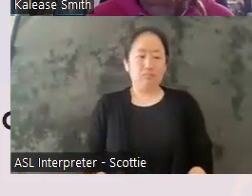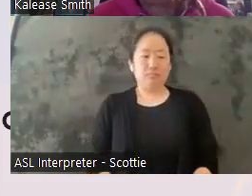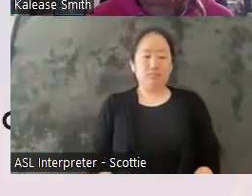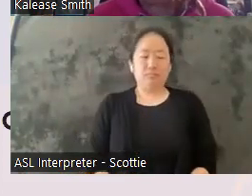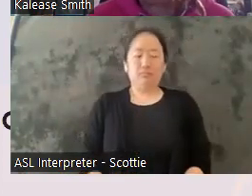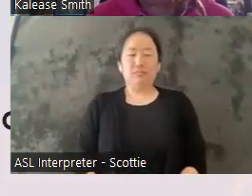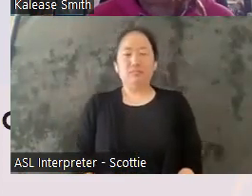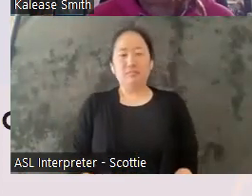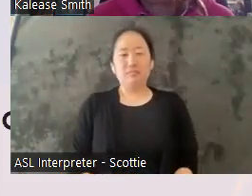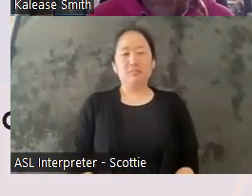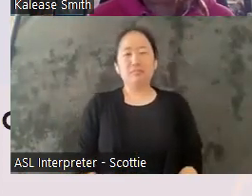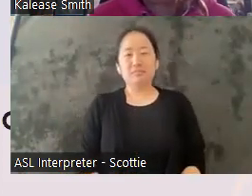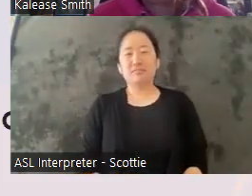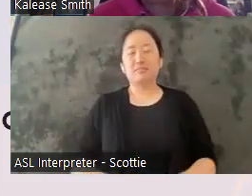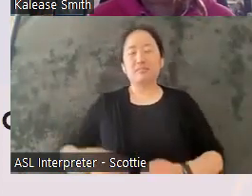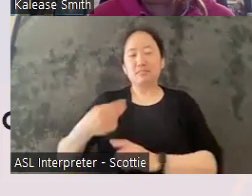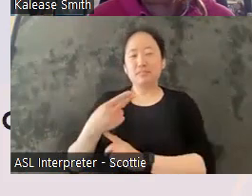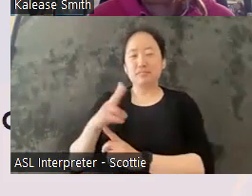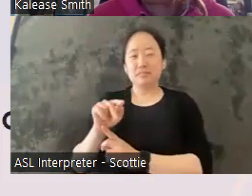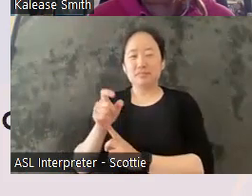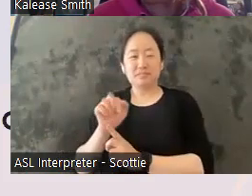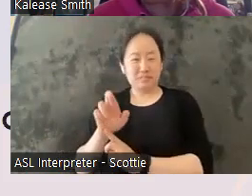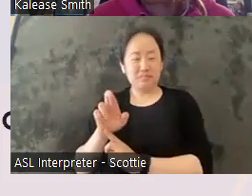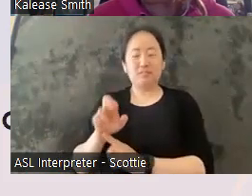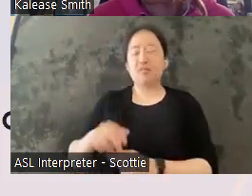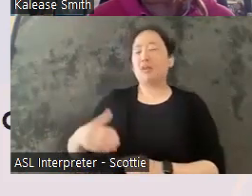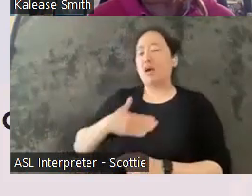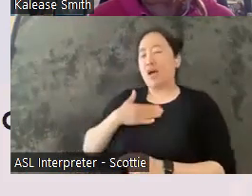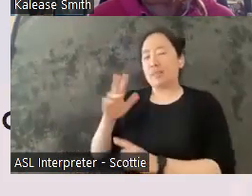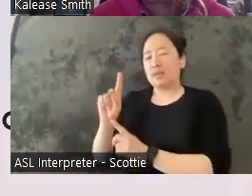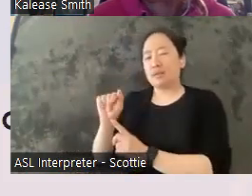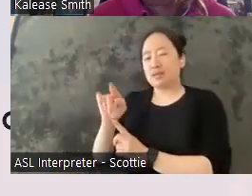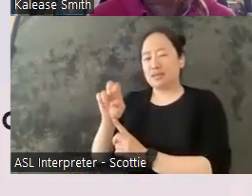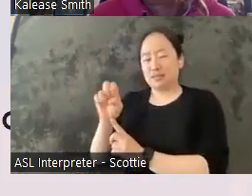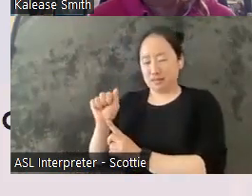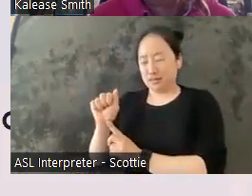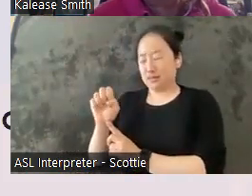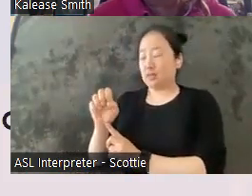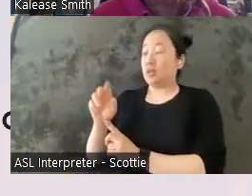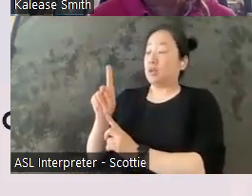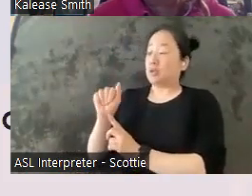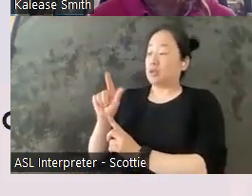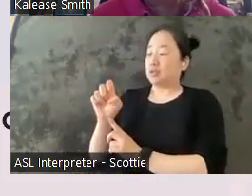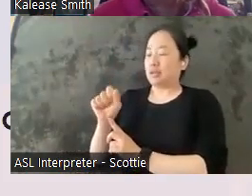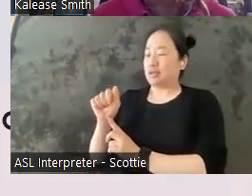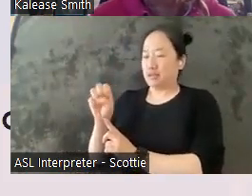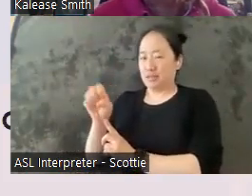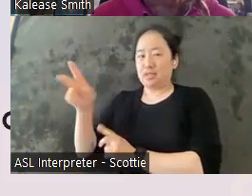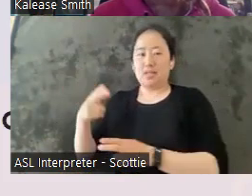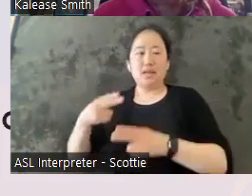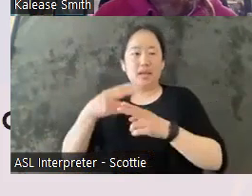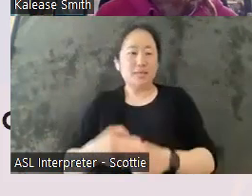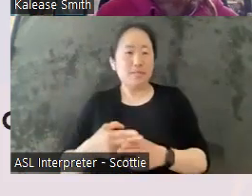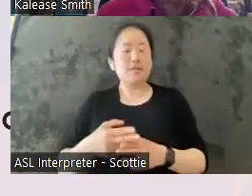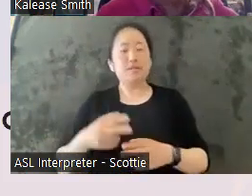Well, I'm really glad that Khalees was able to touch on the idea of being a direct service provider and working with folks who have these experiences,